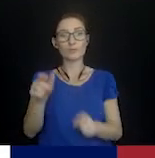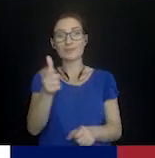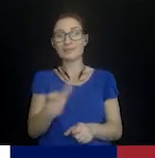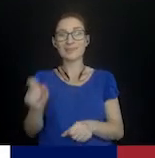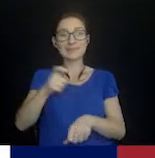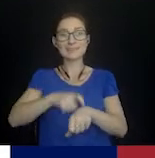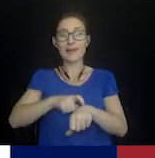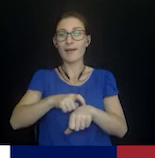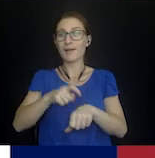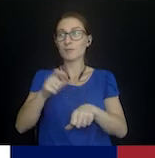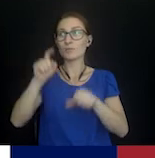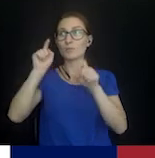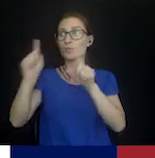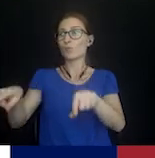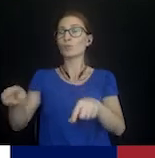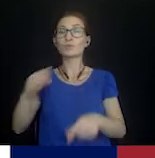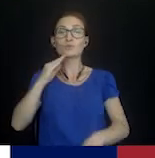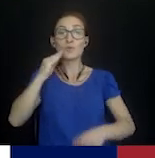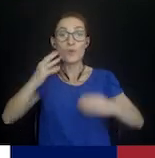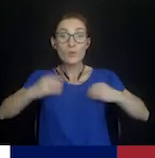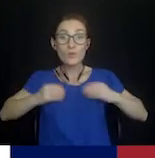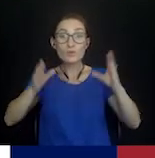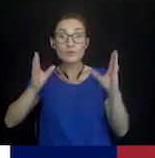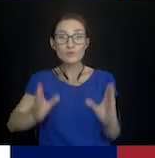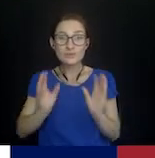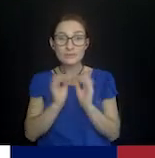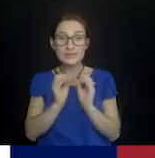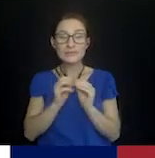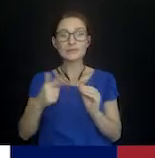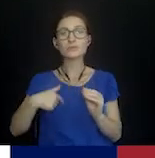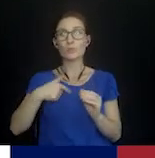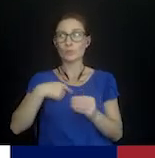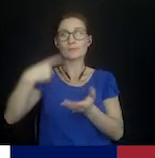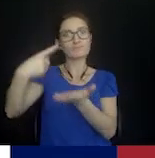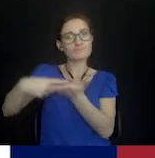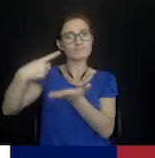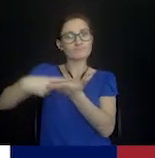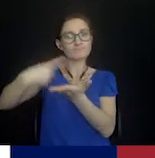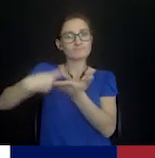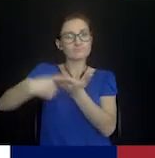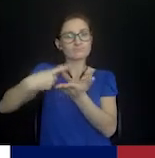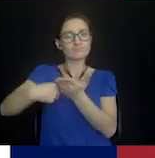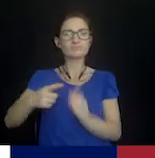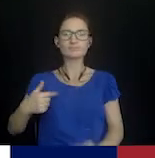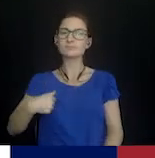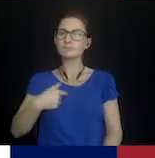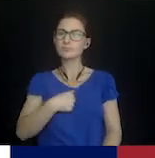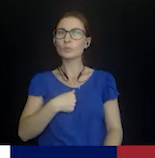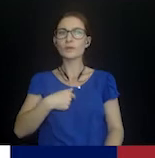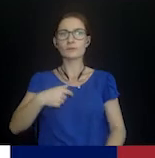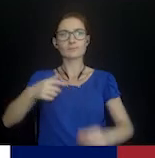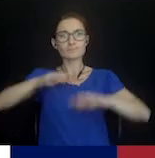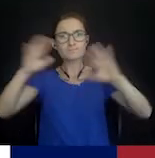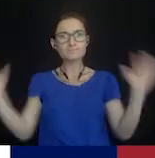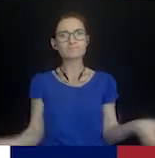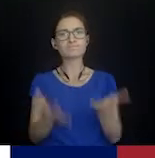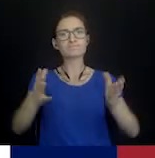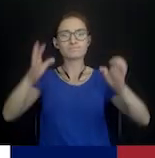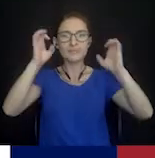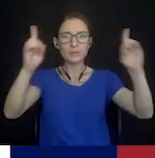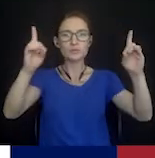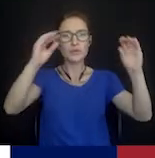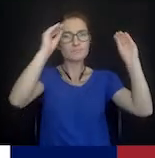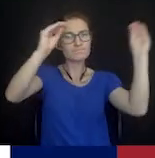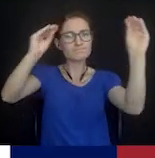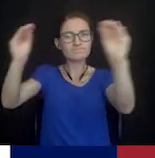at another like homeowners meeting, we always bring it up too. So we've made a real effort to educate people, because the